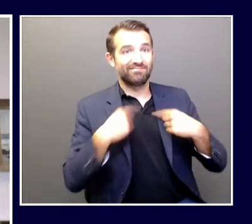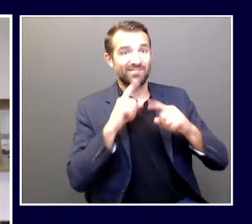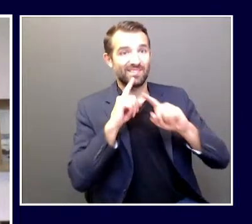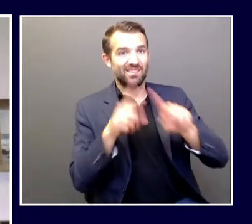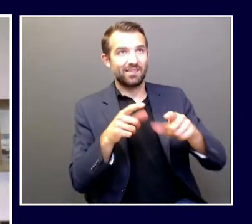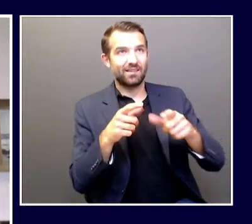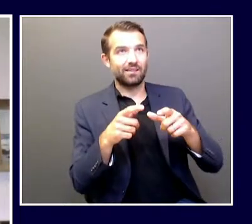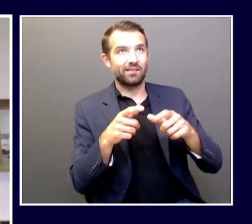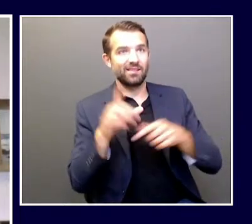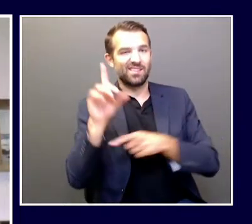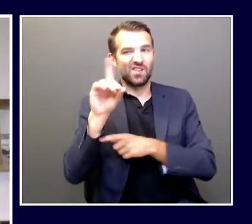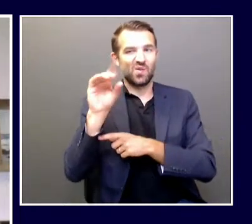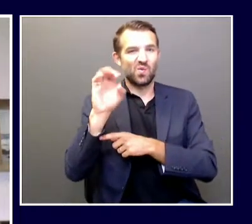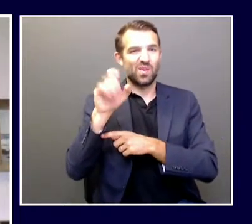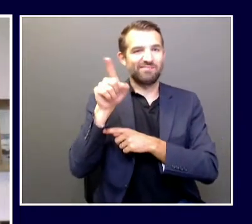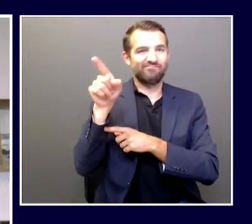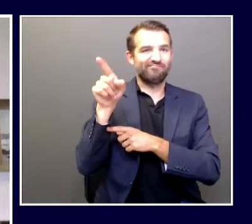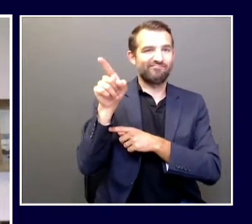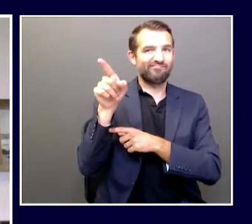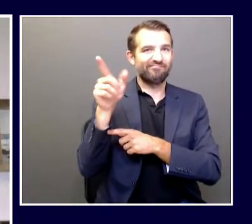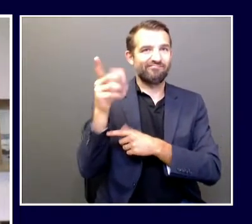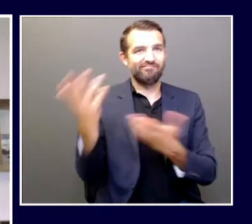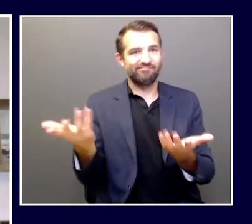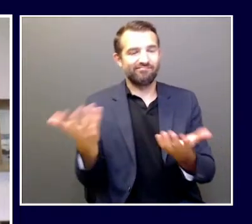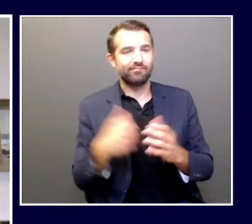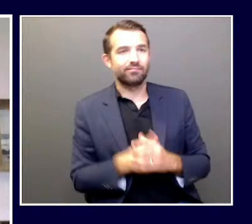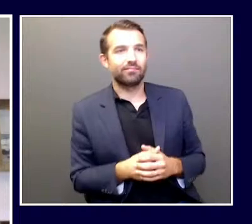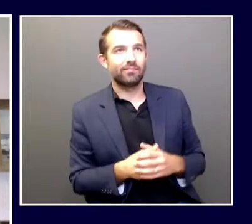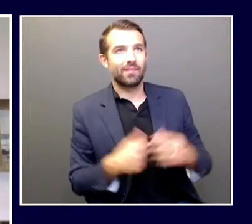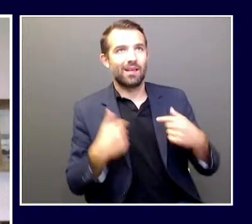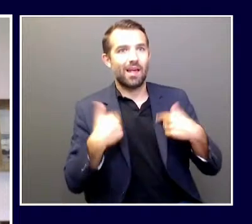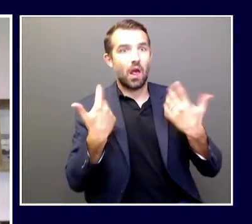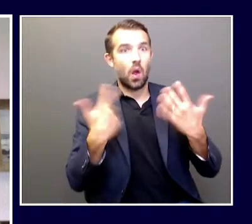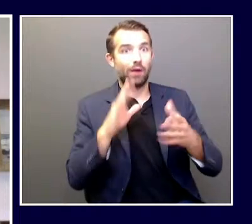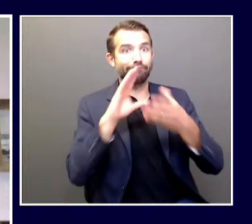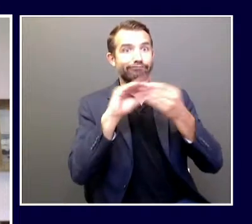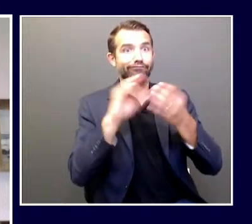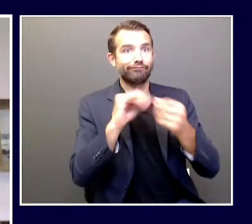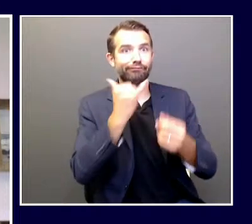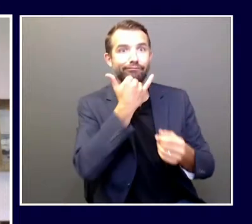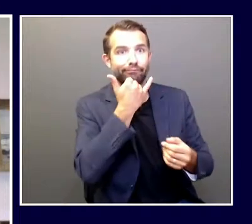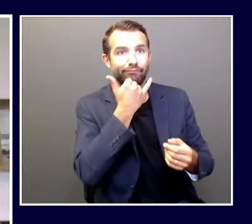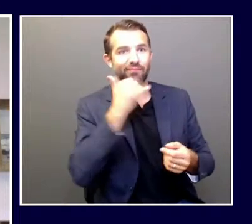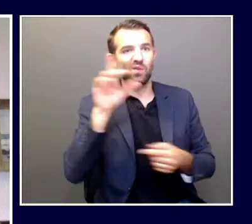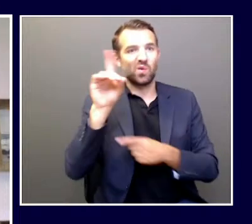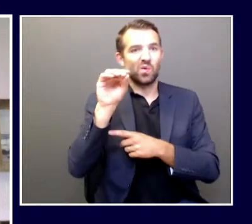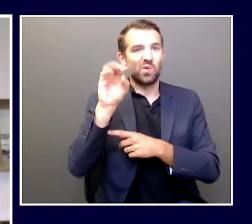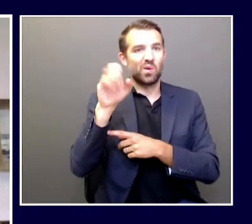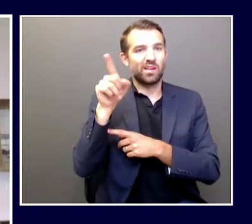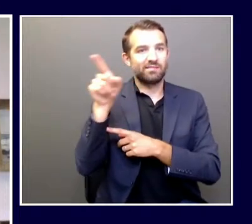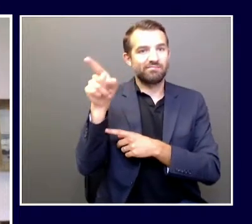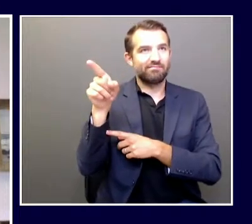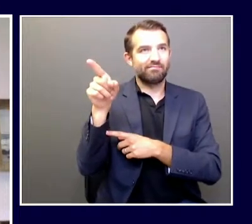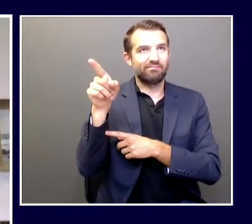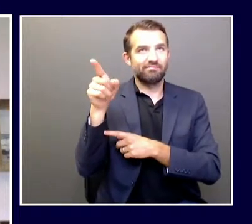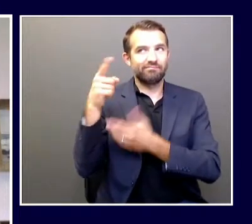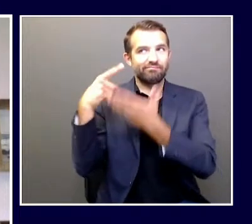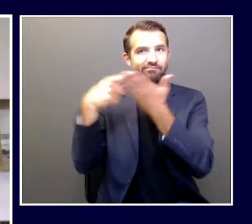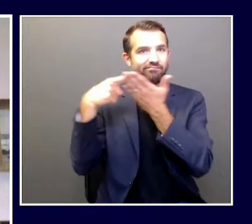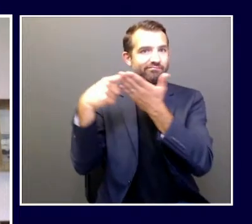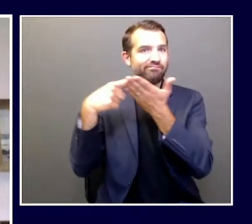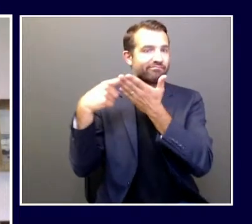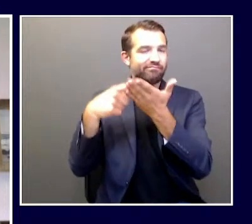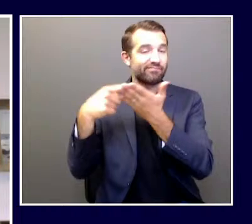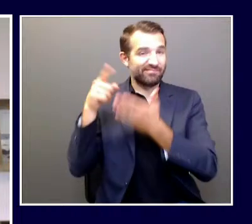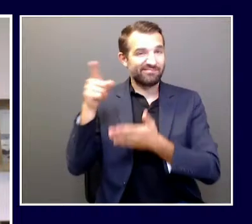option piece. There's probably a series of discussions that have and are ongoing that I may not have been a part of. So I will only give you